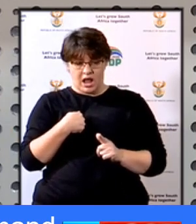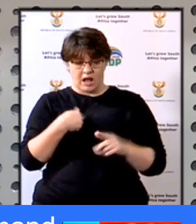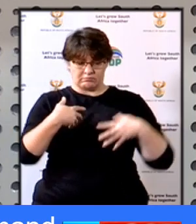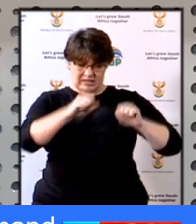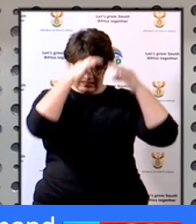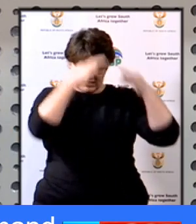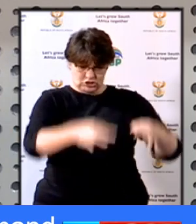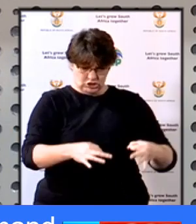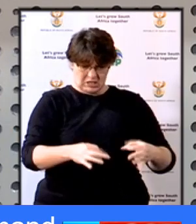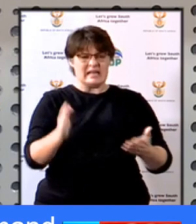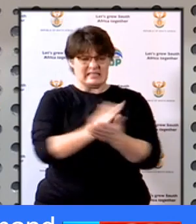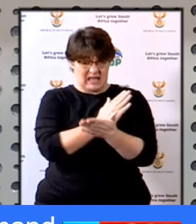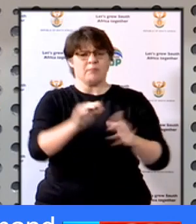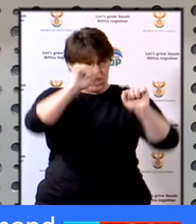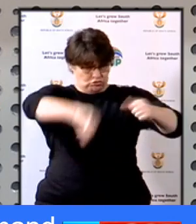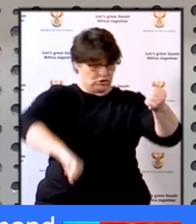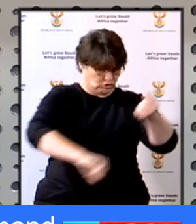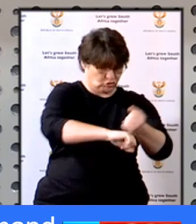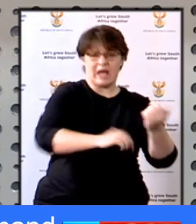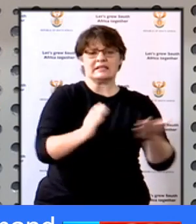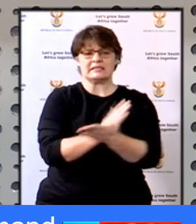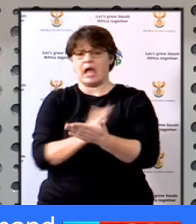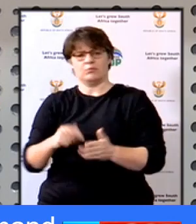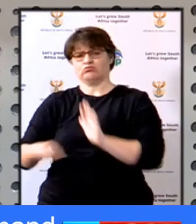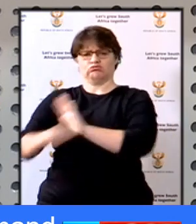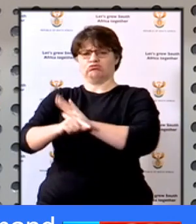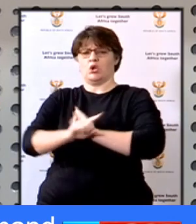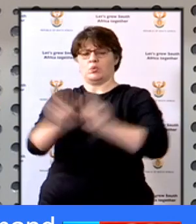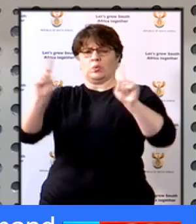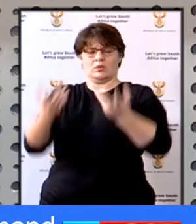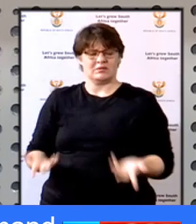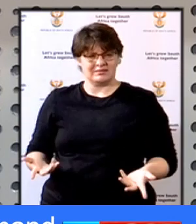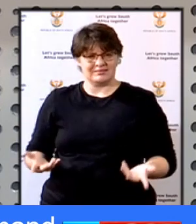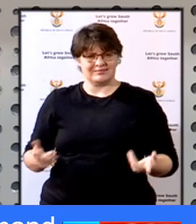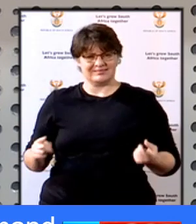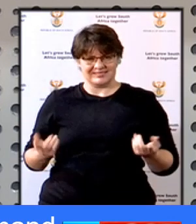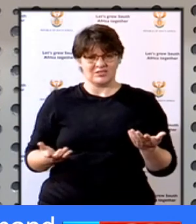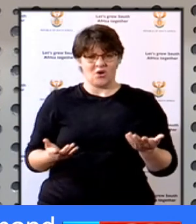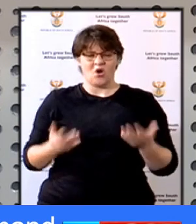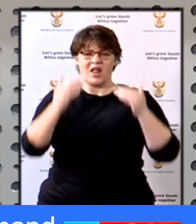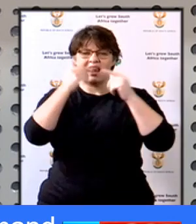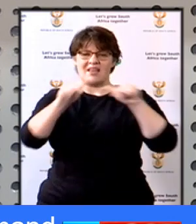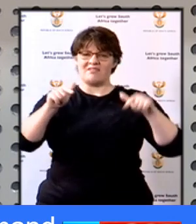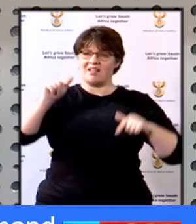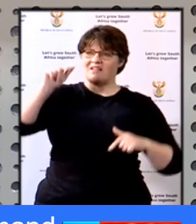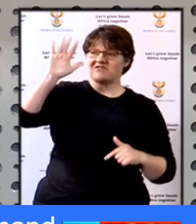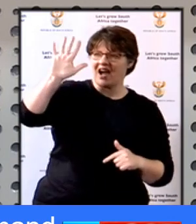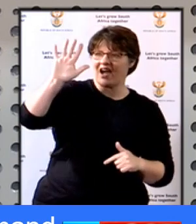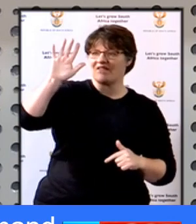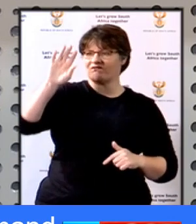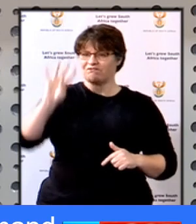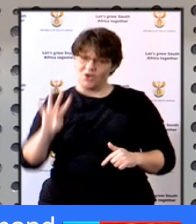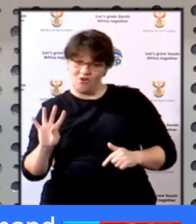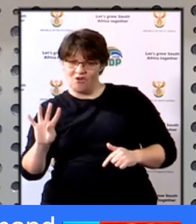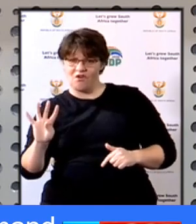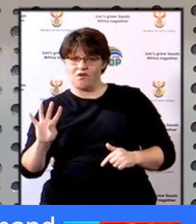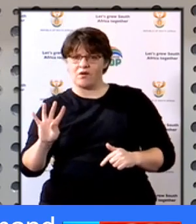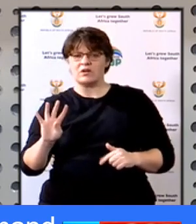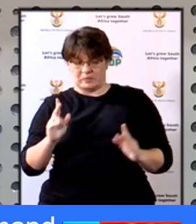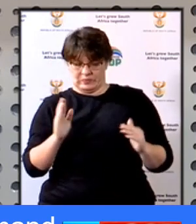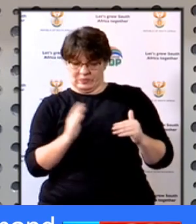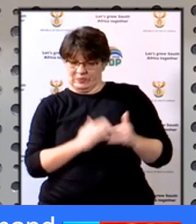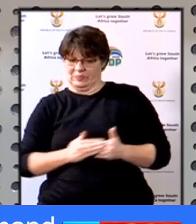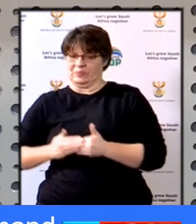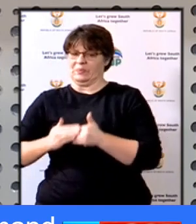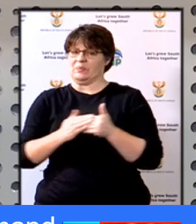and there's an argument against. And really, in level 5 and level 4, we were very, very